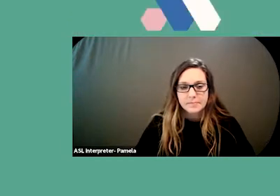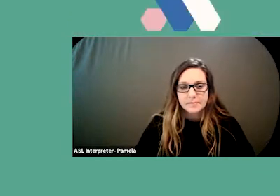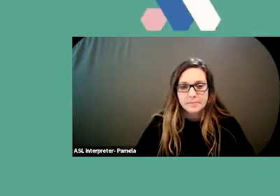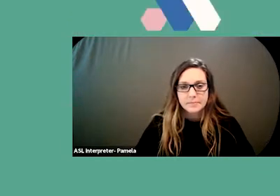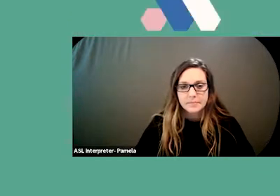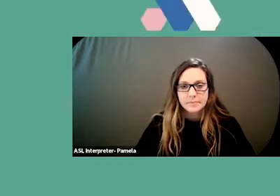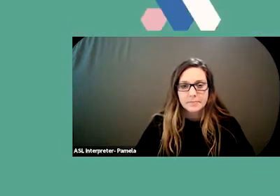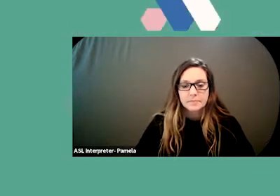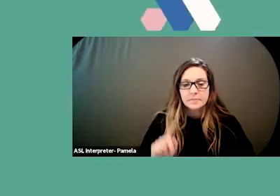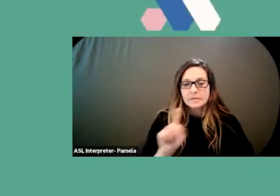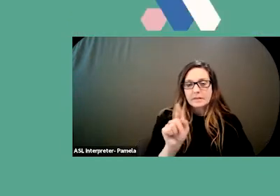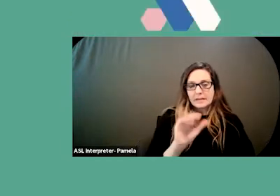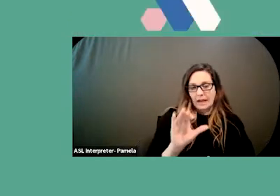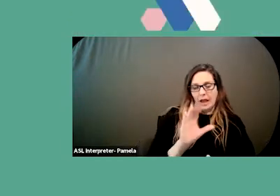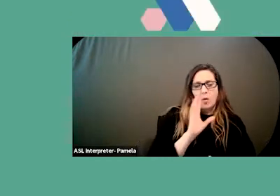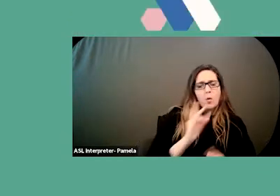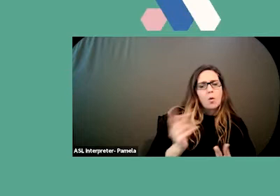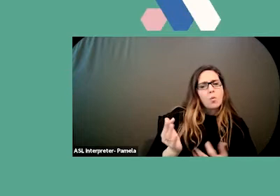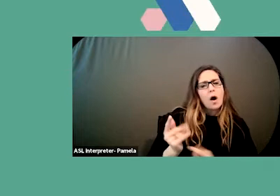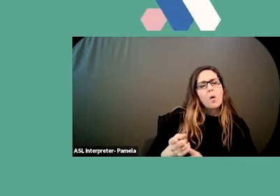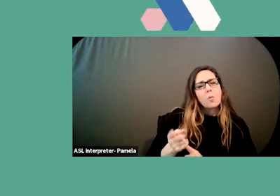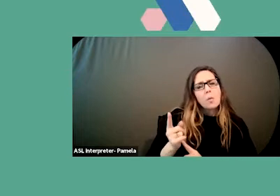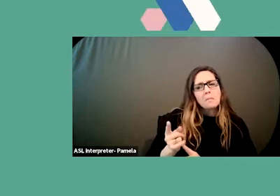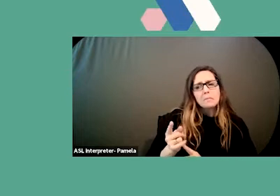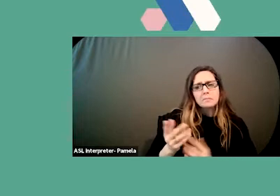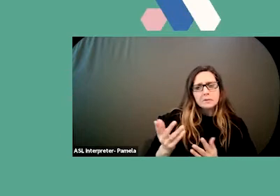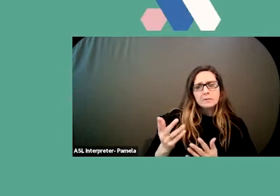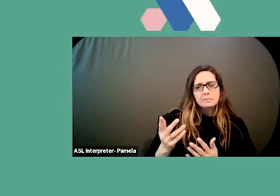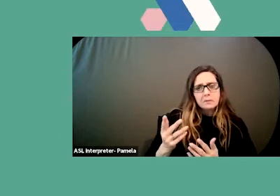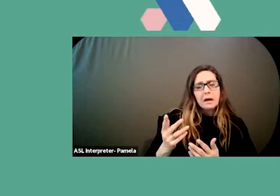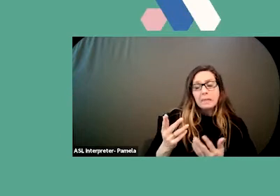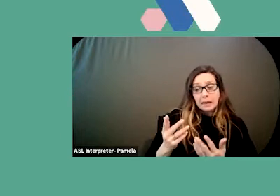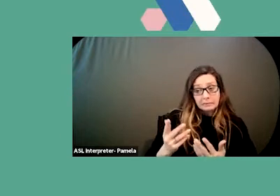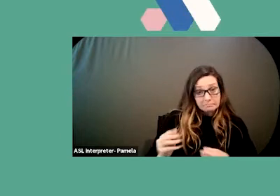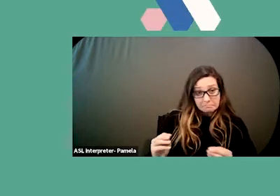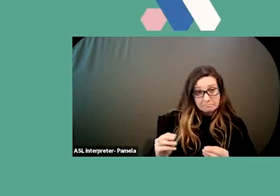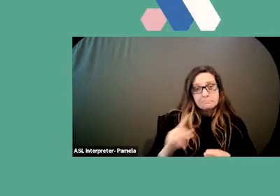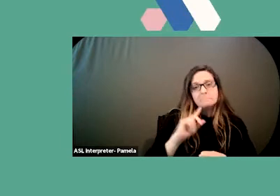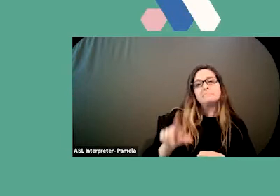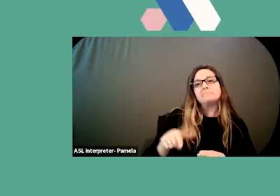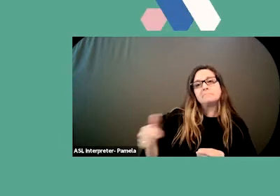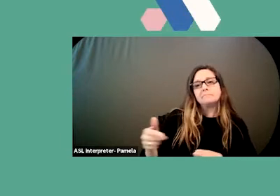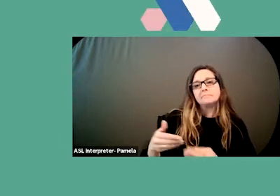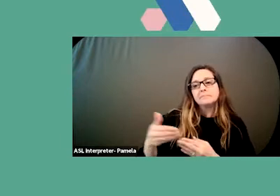We'll give it one more minute before we move on to the next presenter.